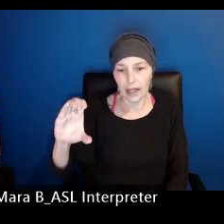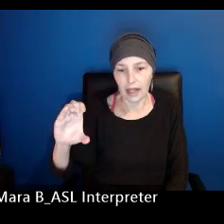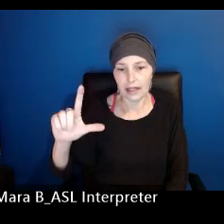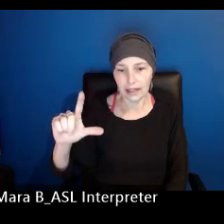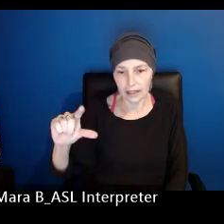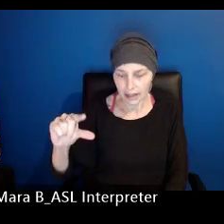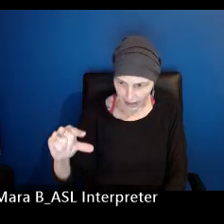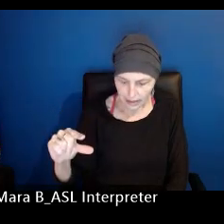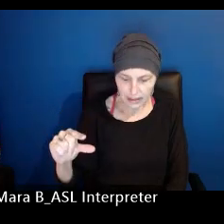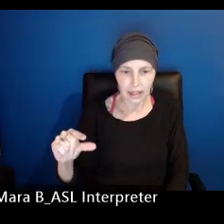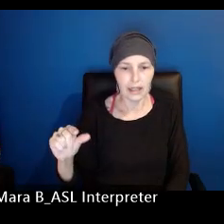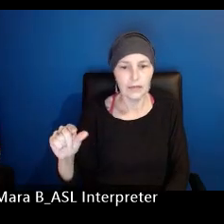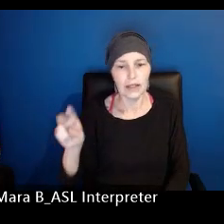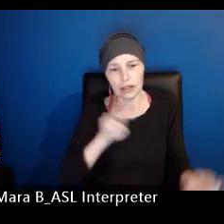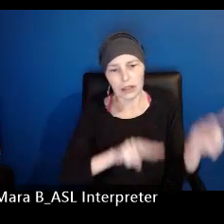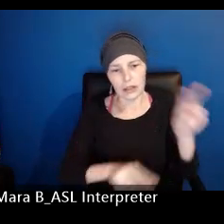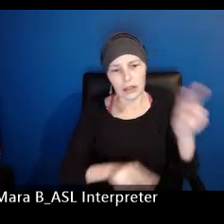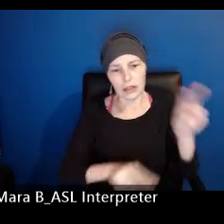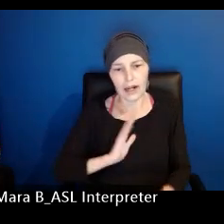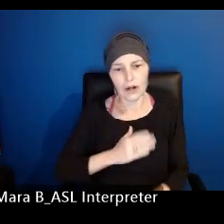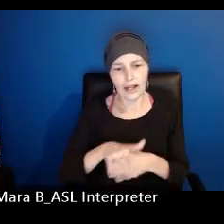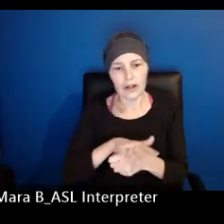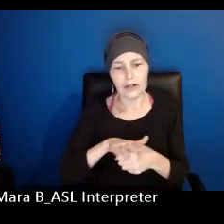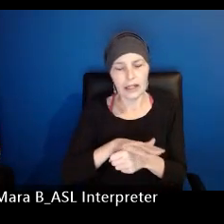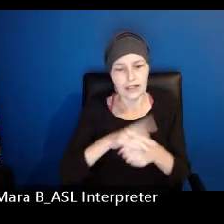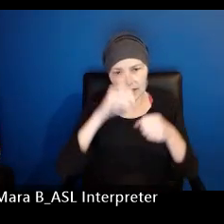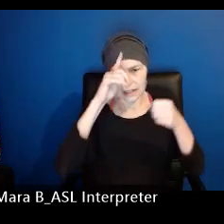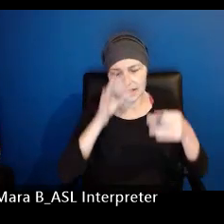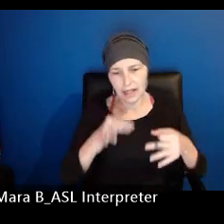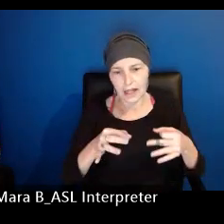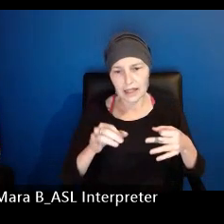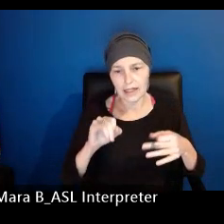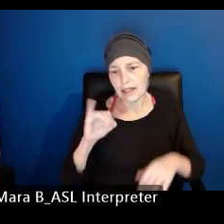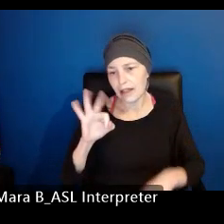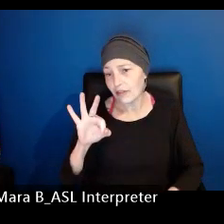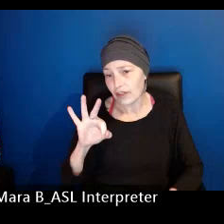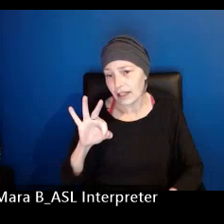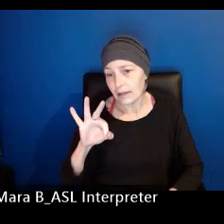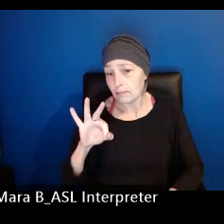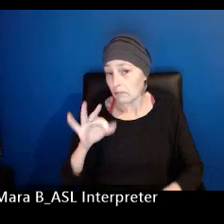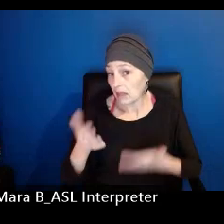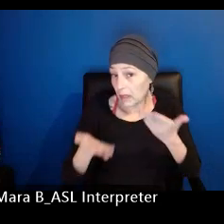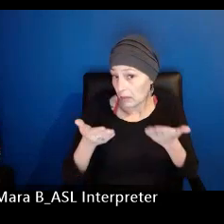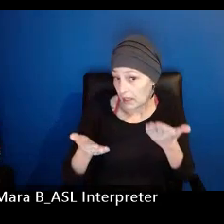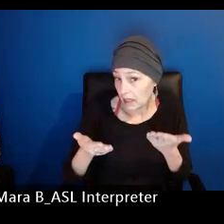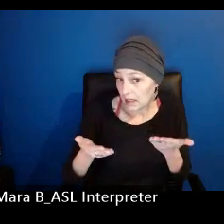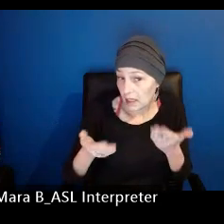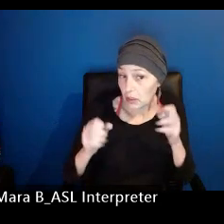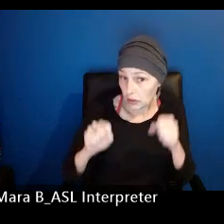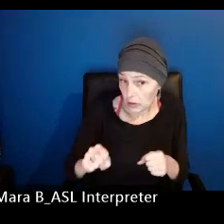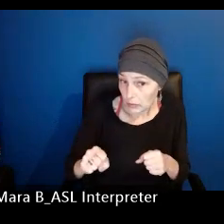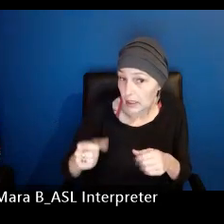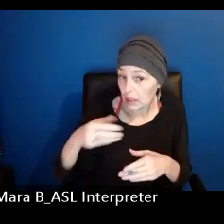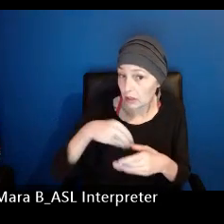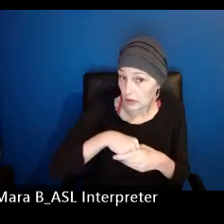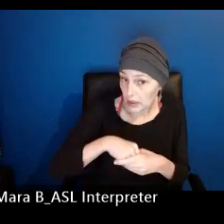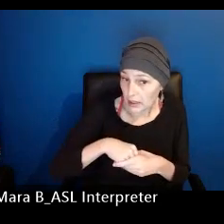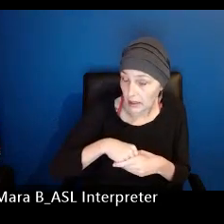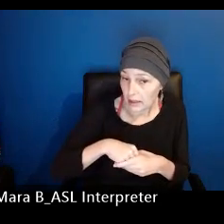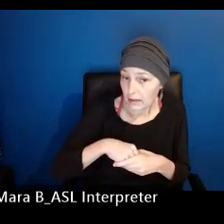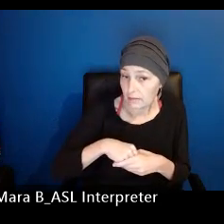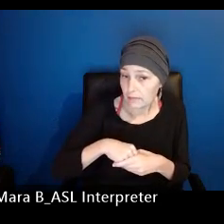area to determine if it might be a viable contender for exploration